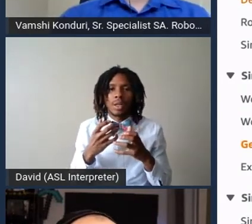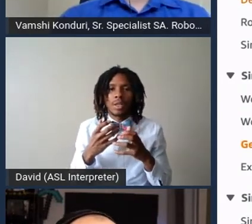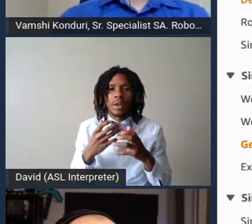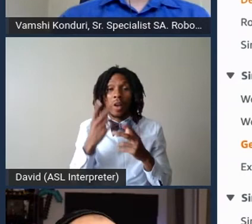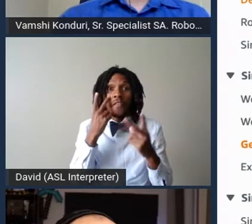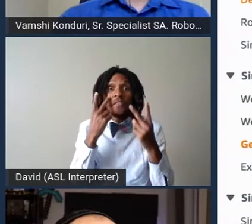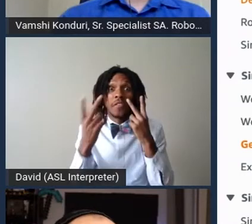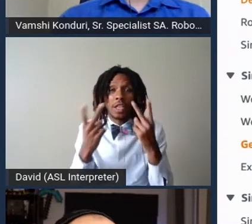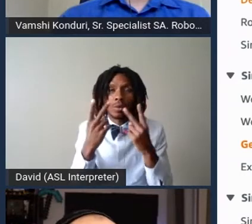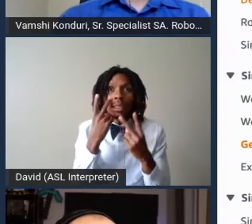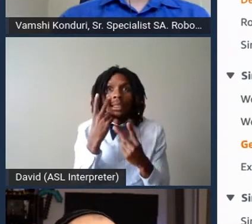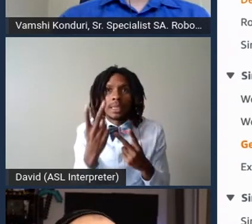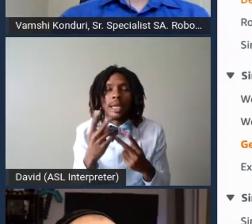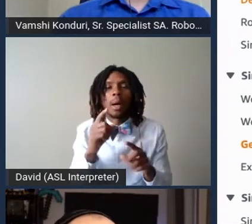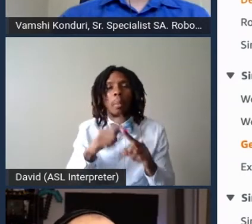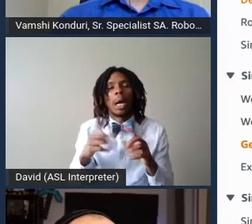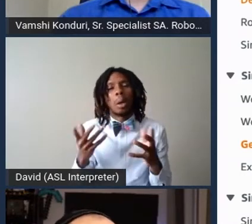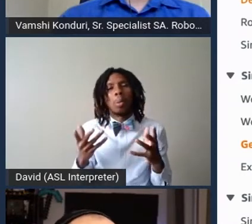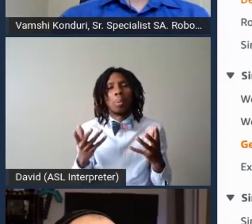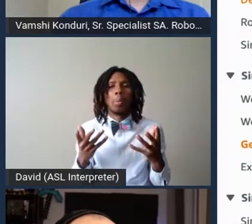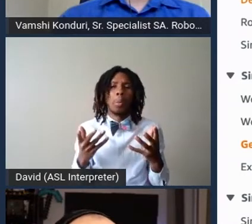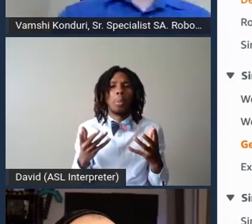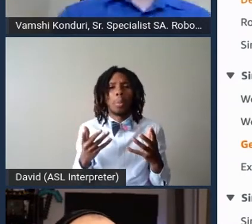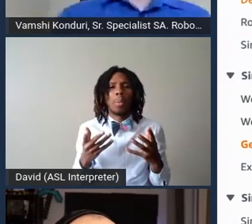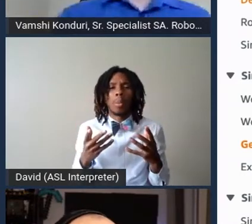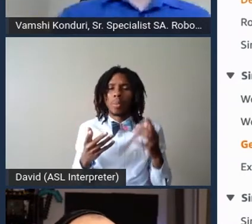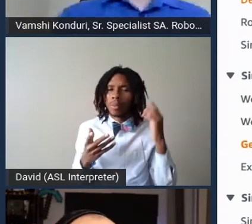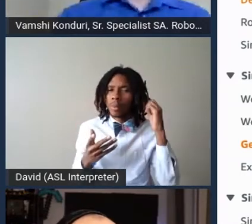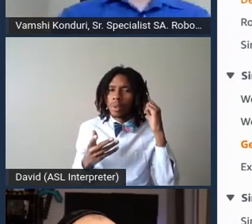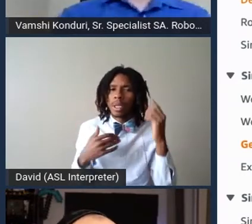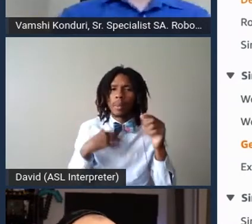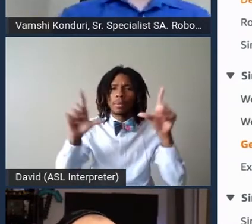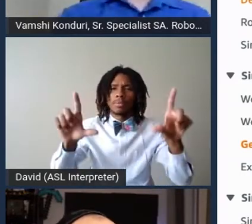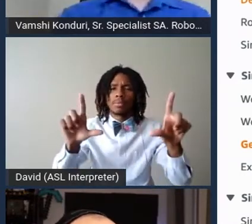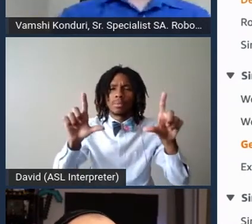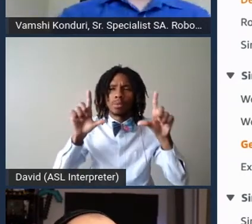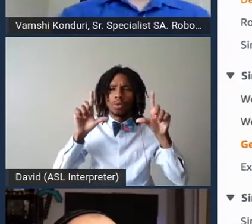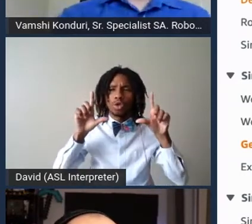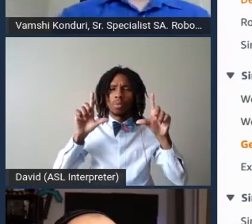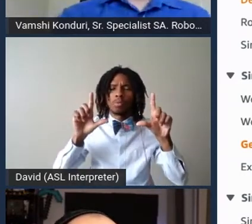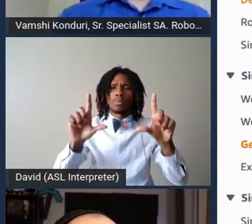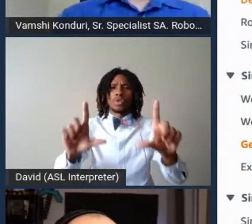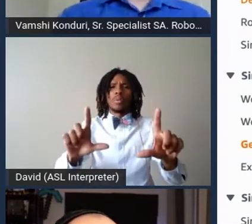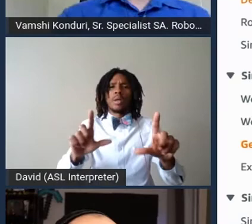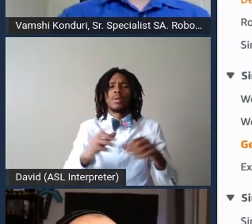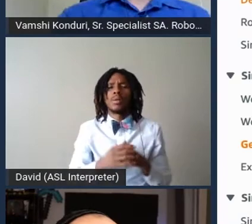representation. But let me zoom out a bit.